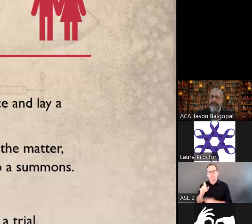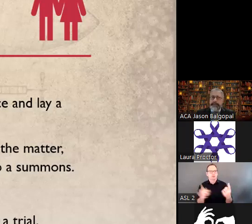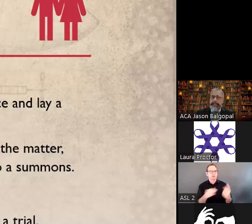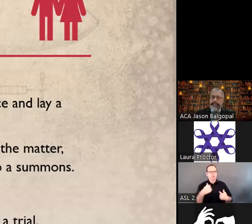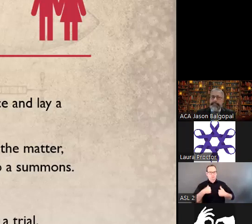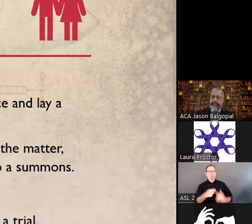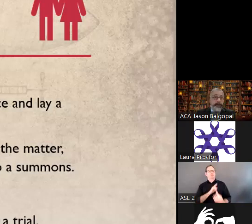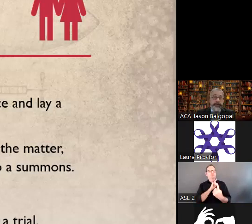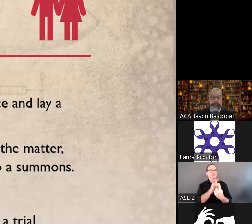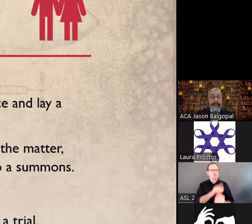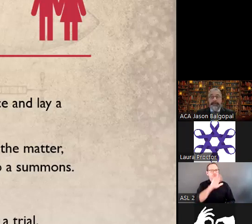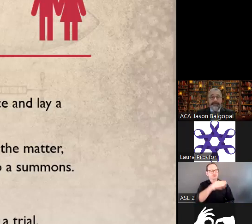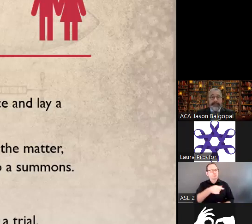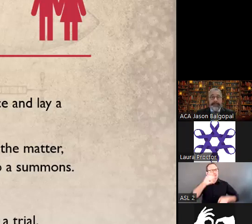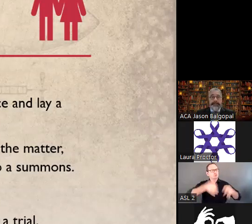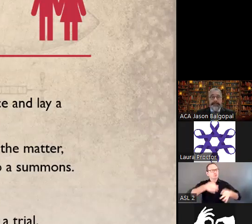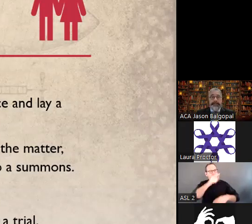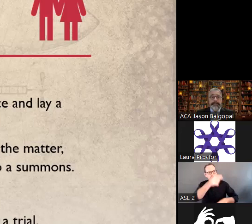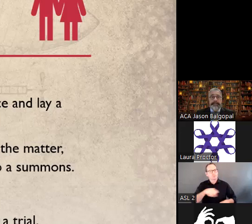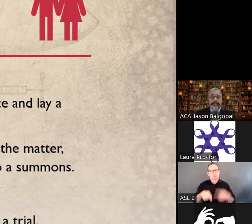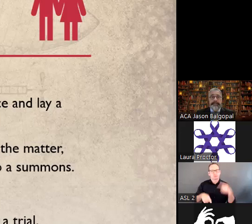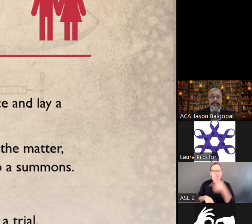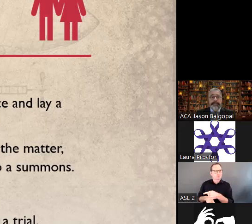whatever the complainant says actually make out an offense?